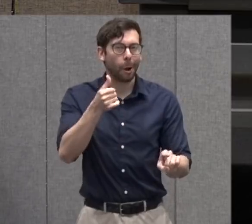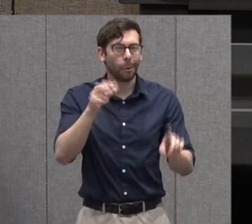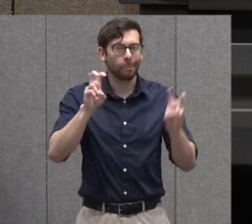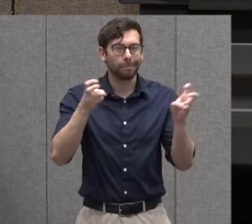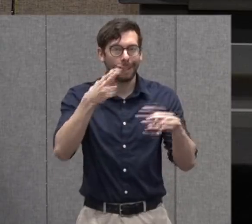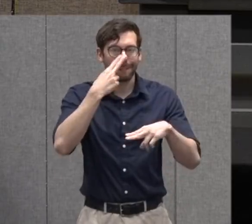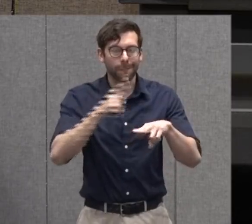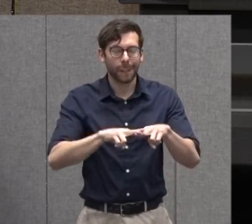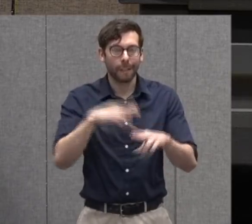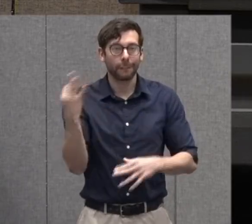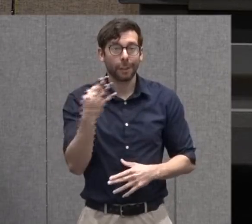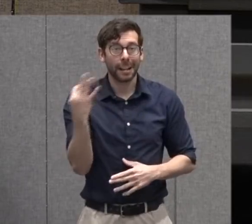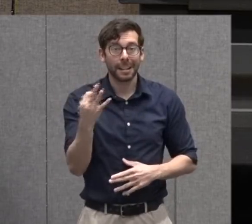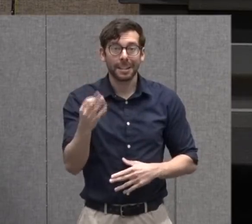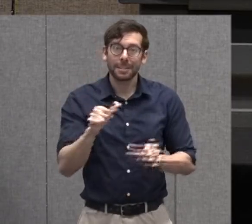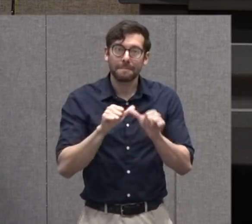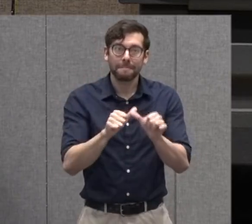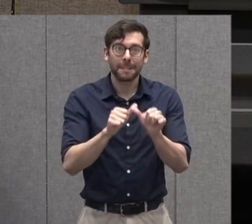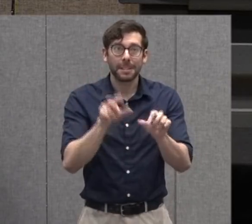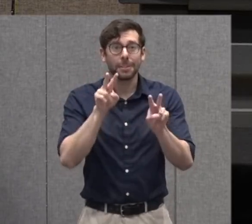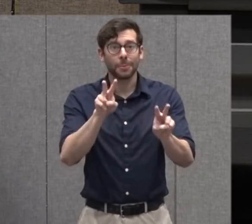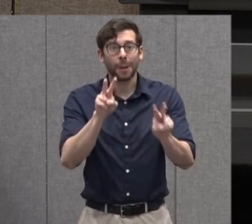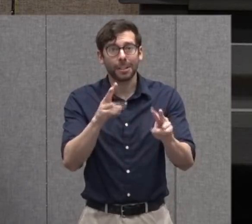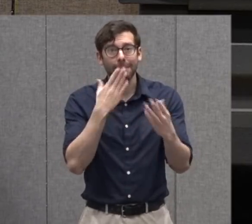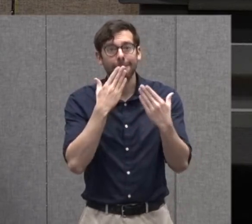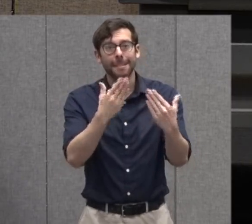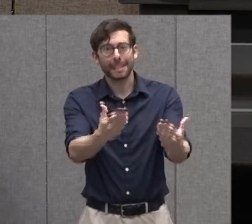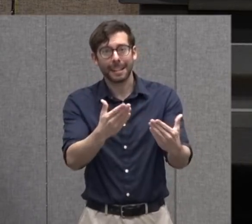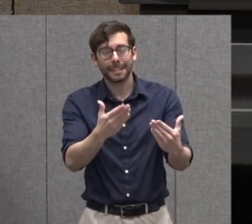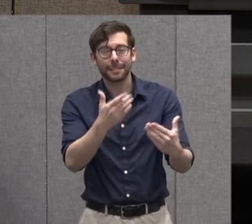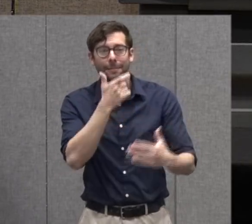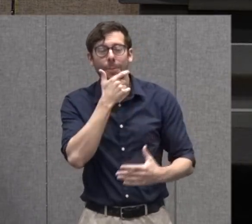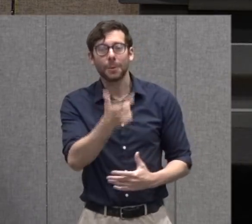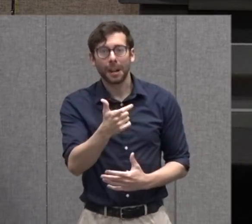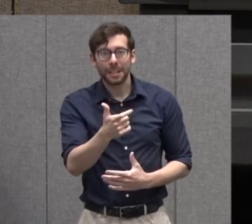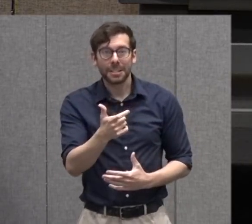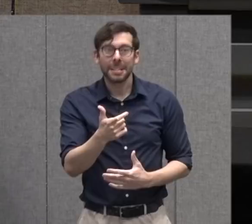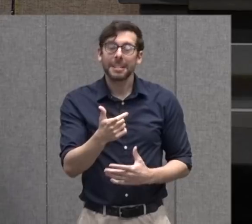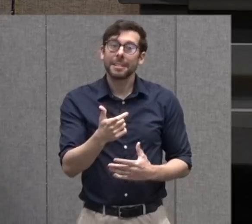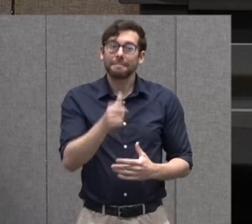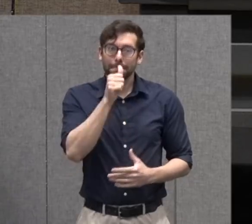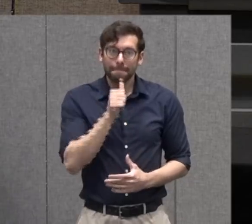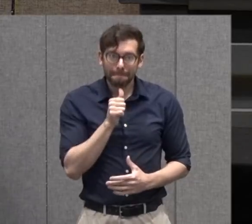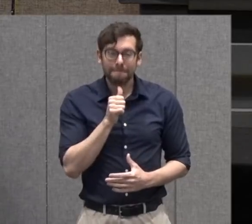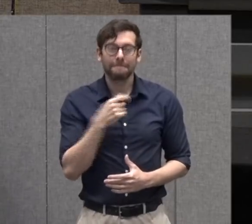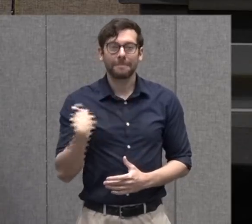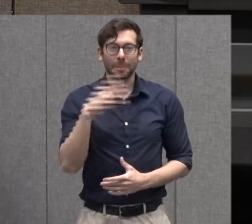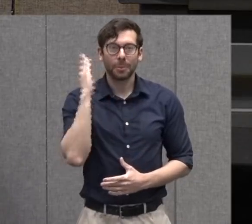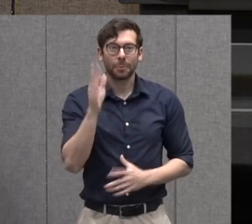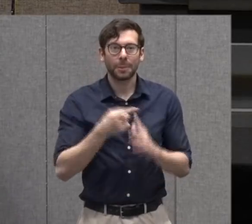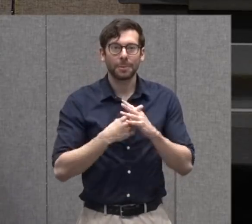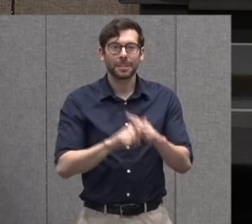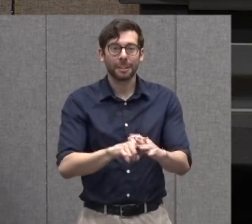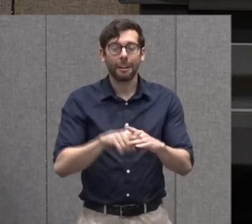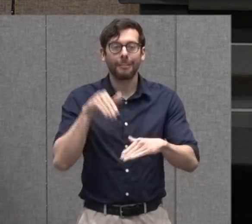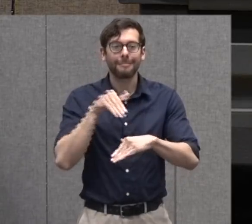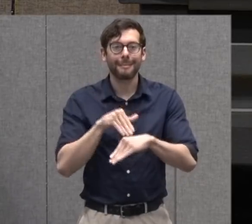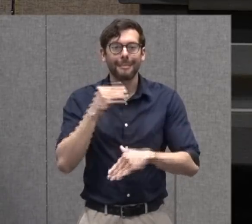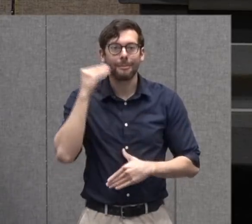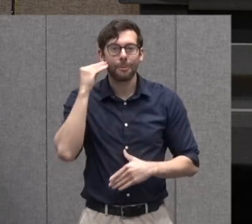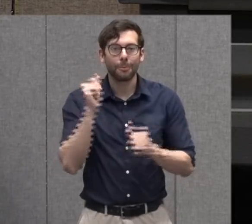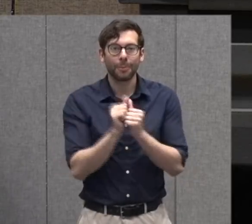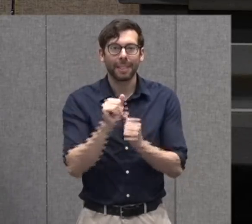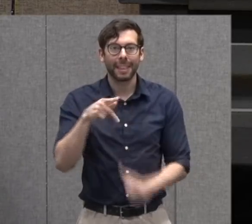us. We hope you have a great day. Thanks for joining us. And hang in there. We are getting ready to start At Home with APS.